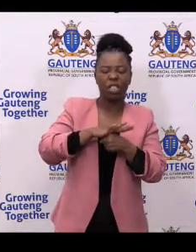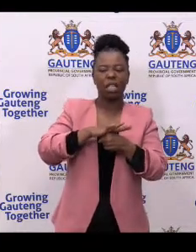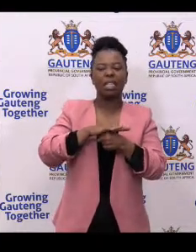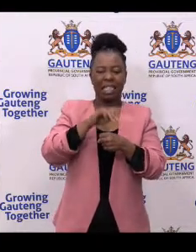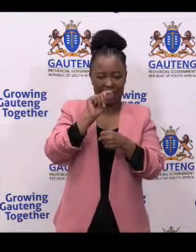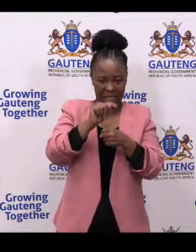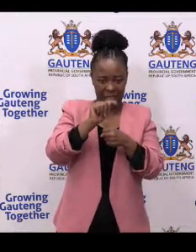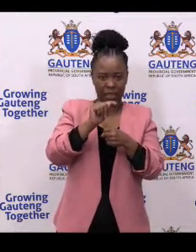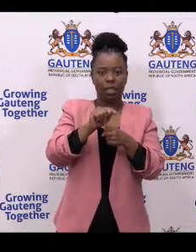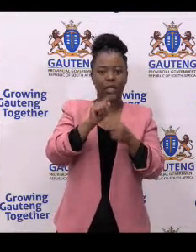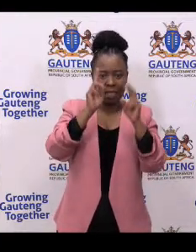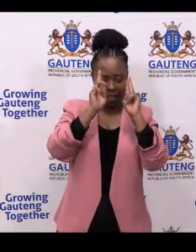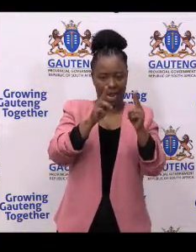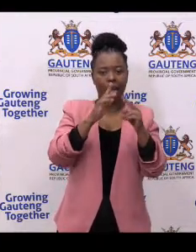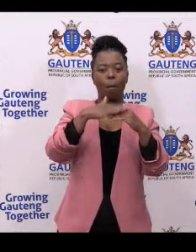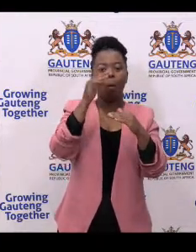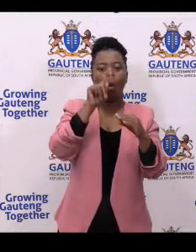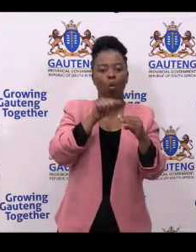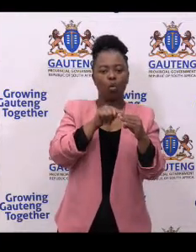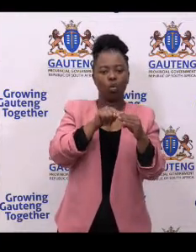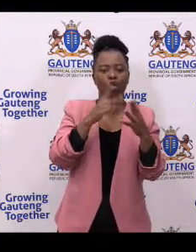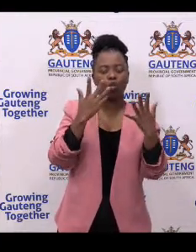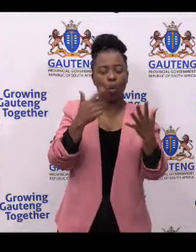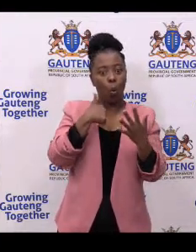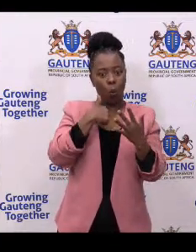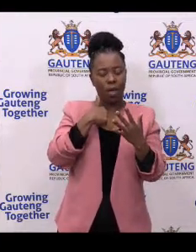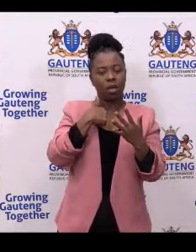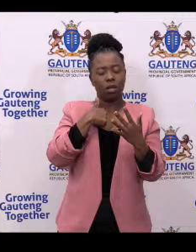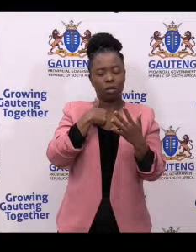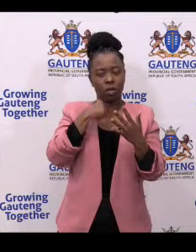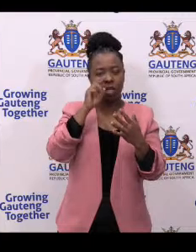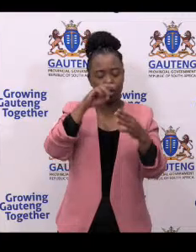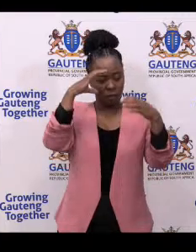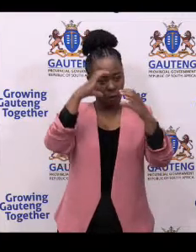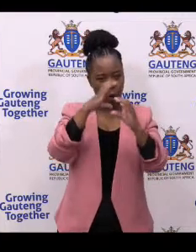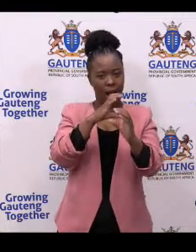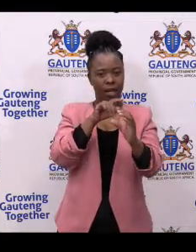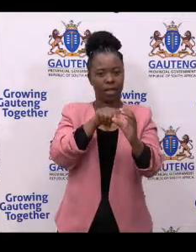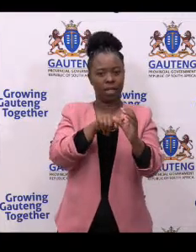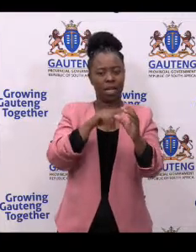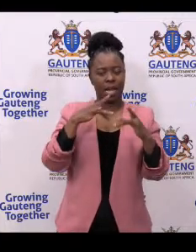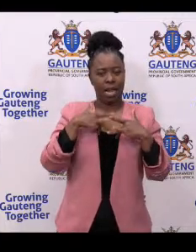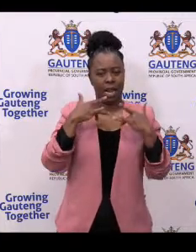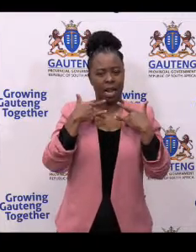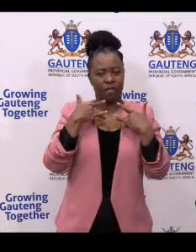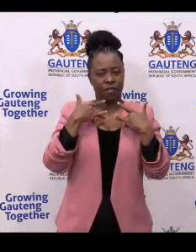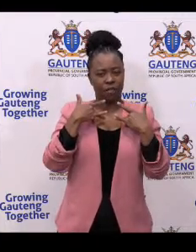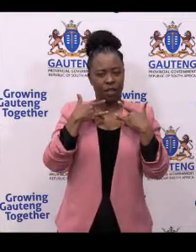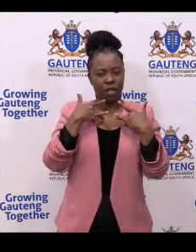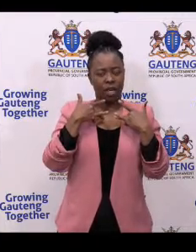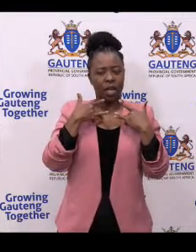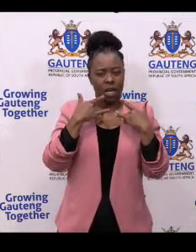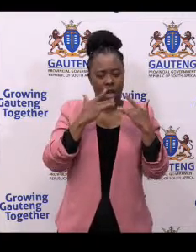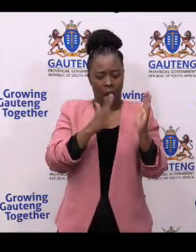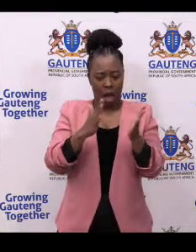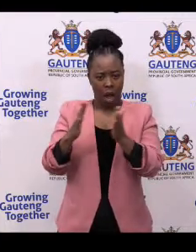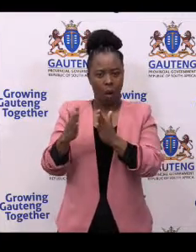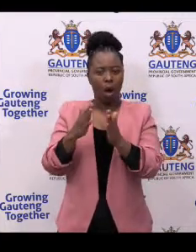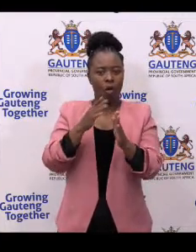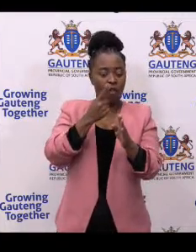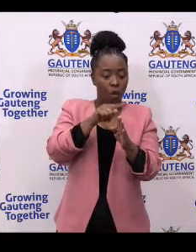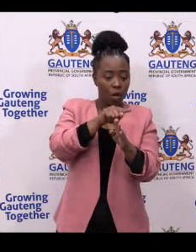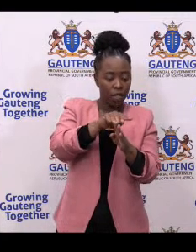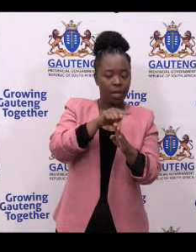there are some of the aspects that we need to look at in terms of our lifestyle or non-communicable diseases actually going